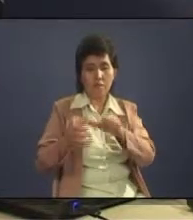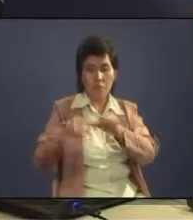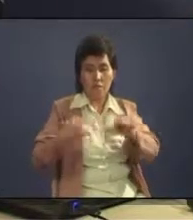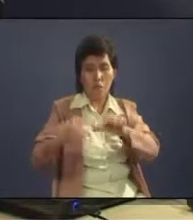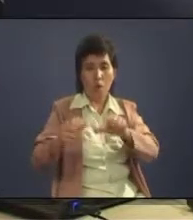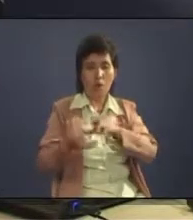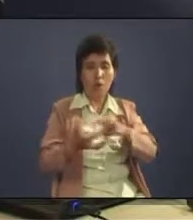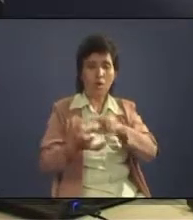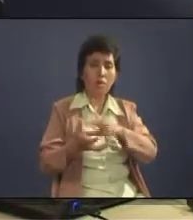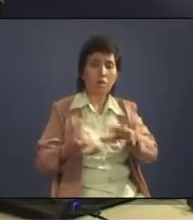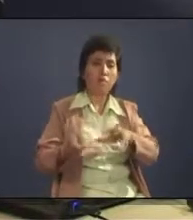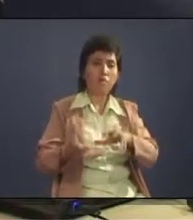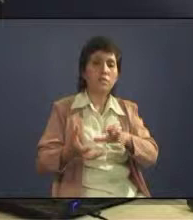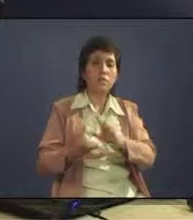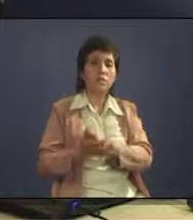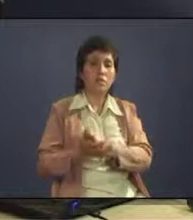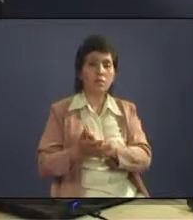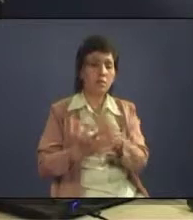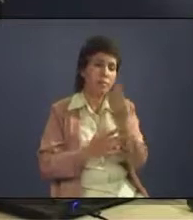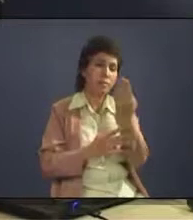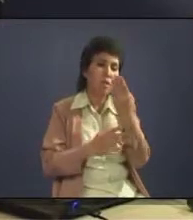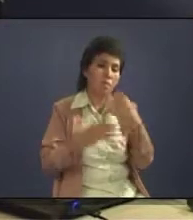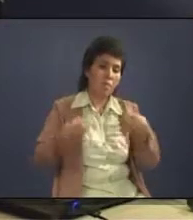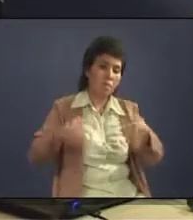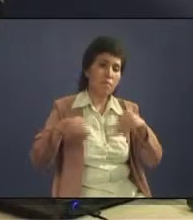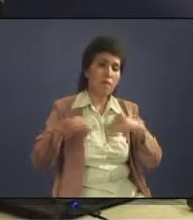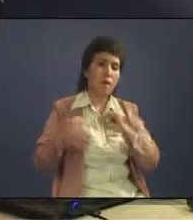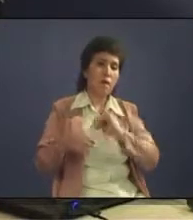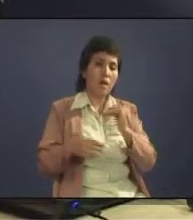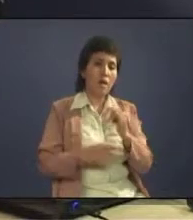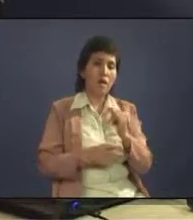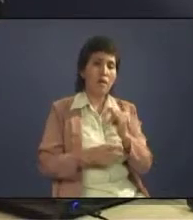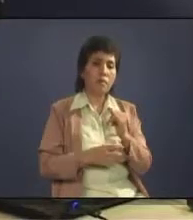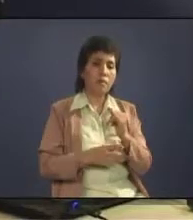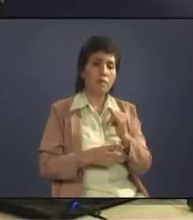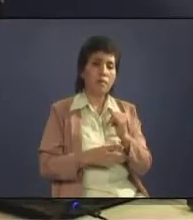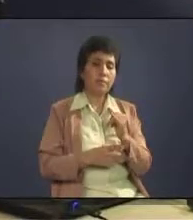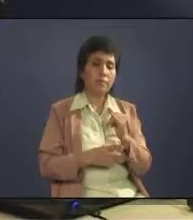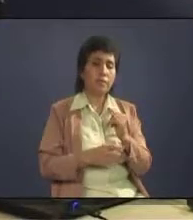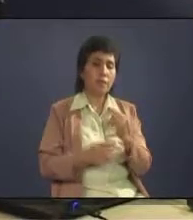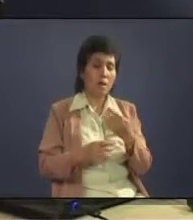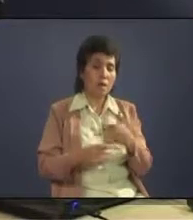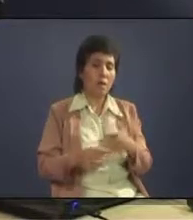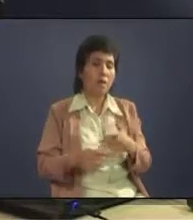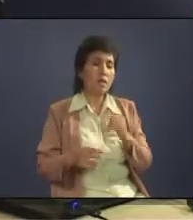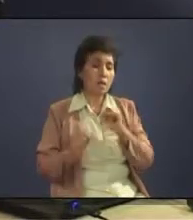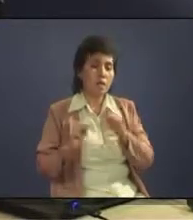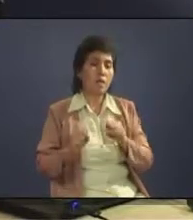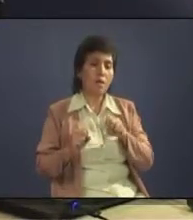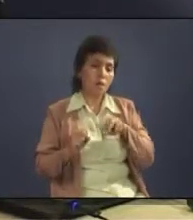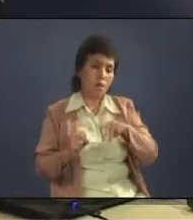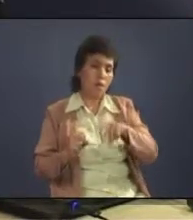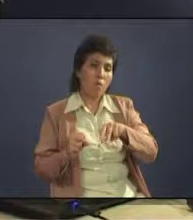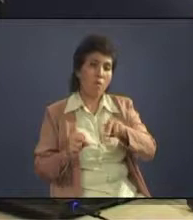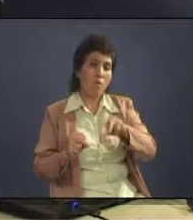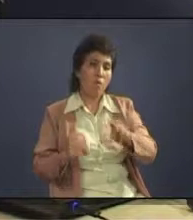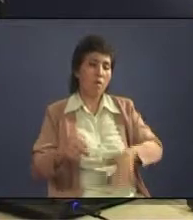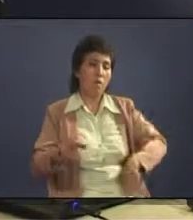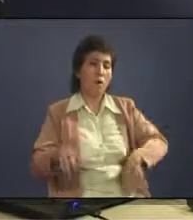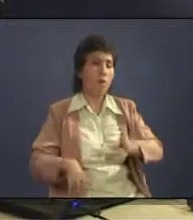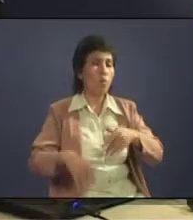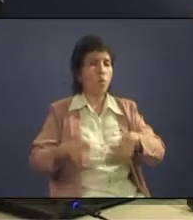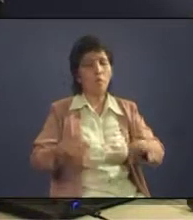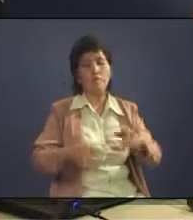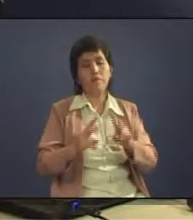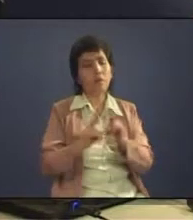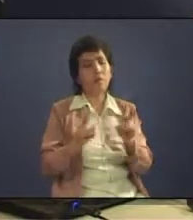on a normal shopping center, I would be very safely walk and swing my handbag as I